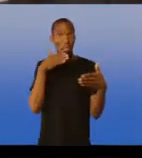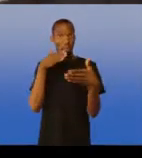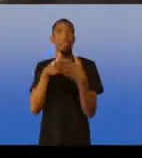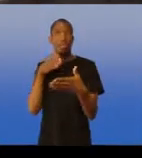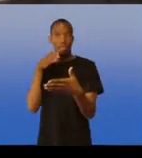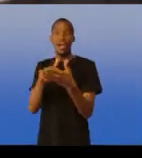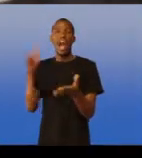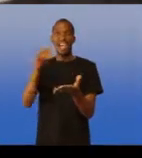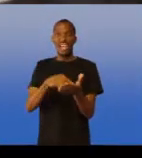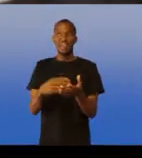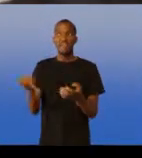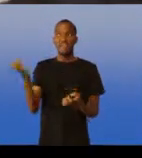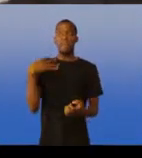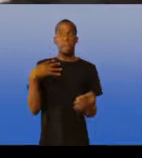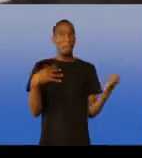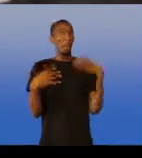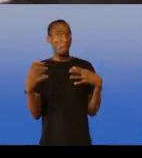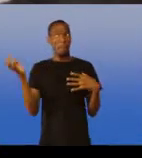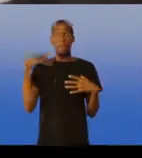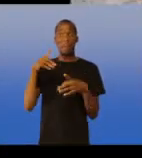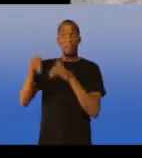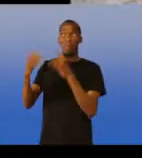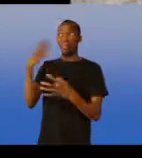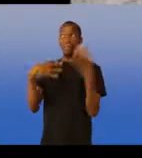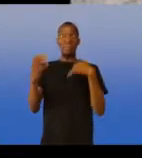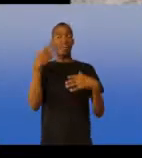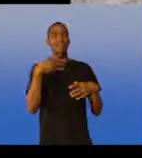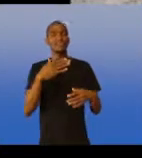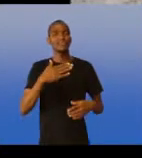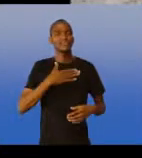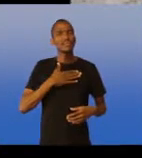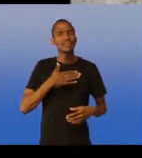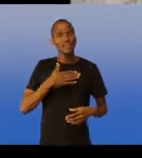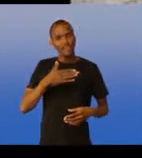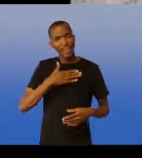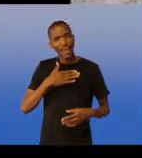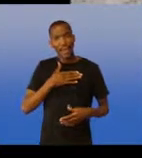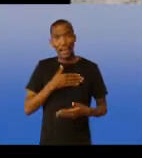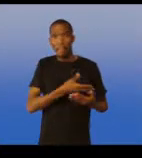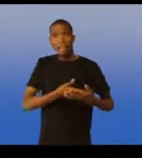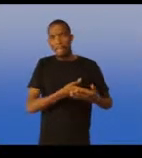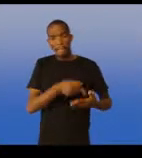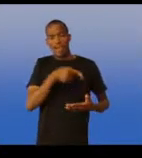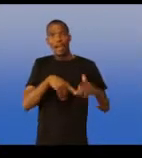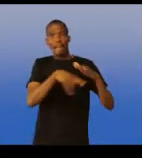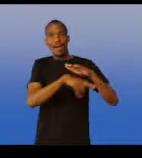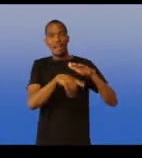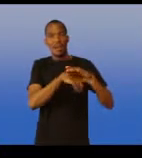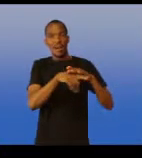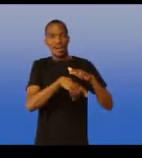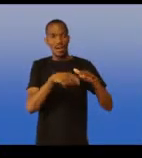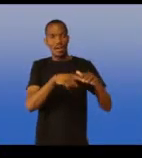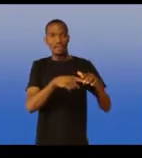go kgontshwa ke batho ngwana ke o ne a tsena le ko primary wa